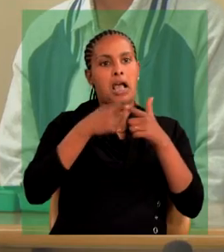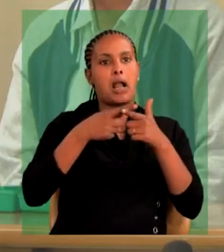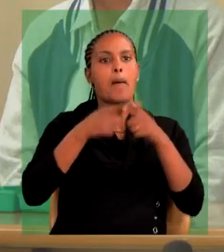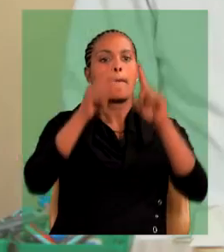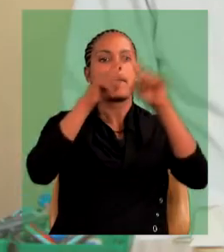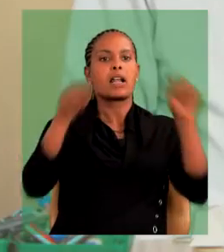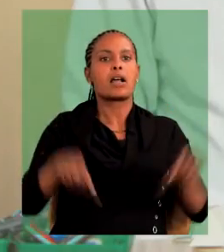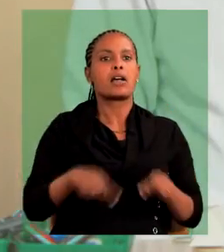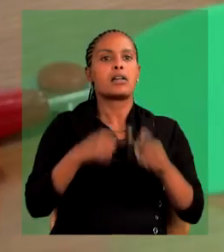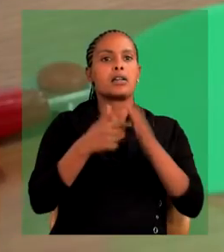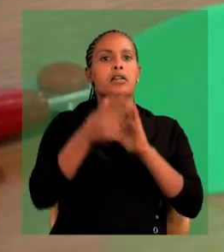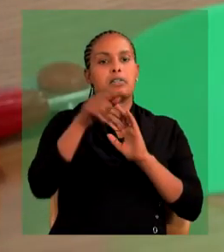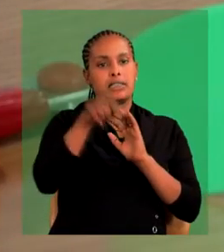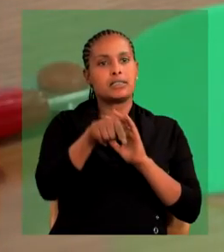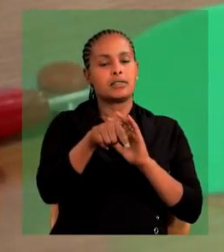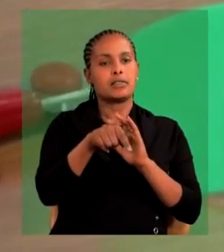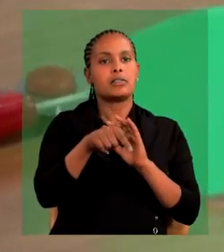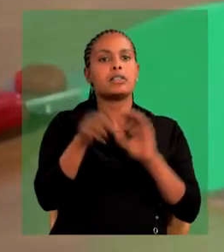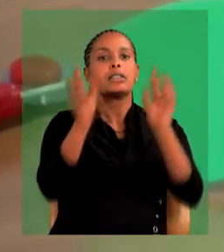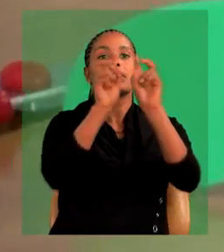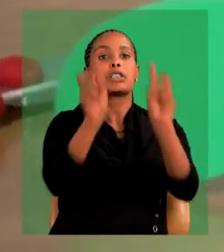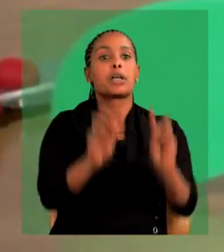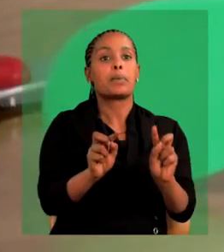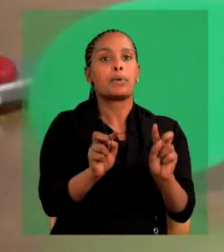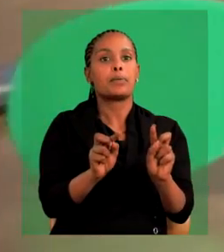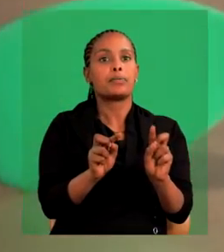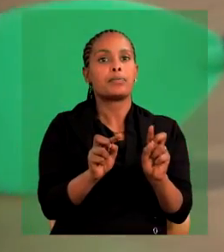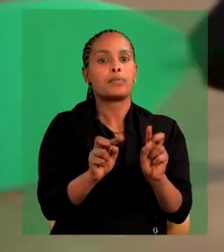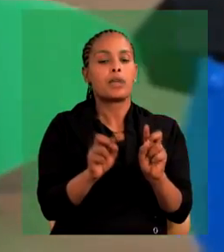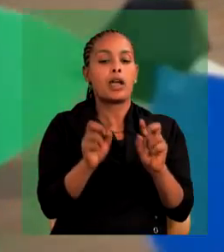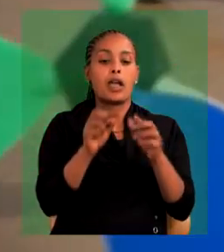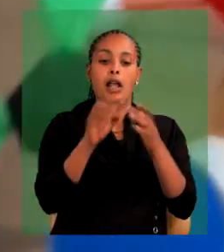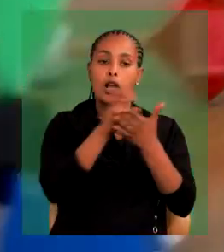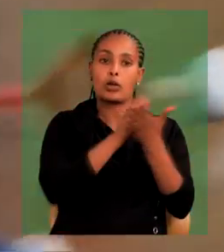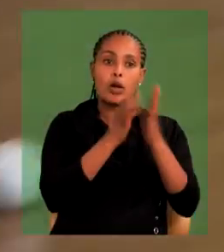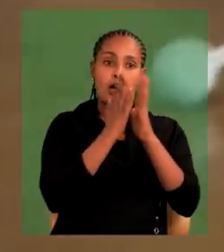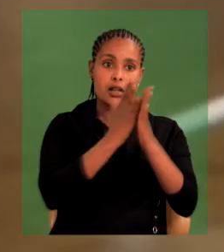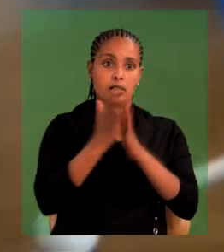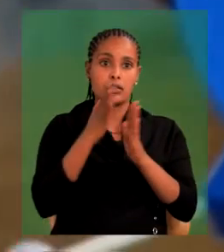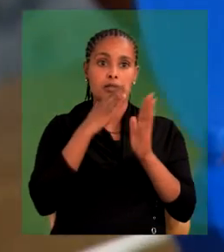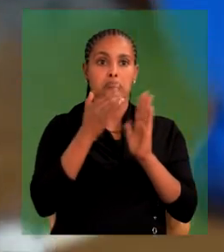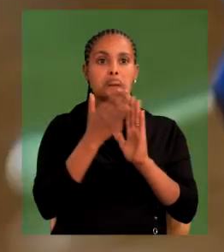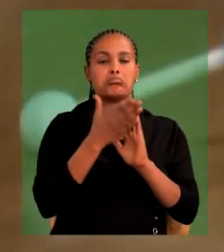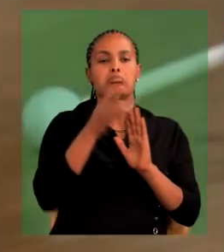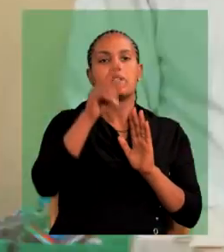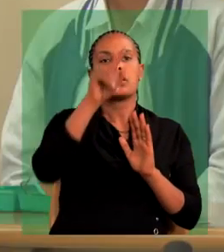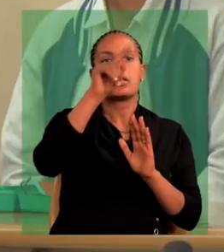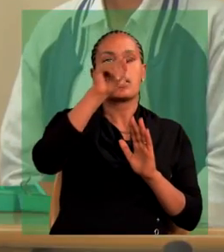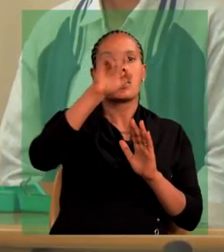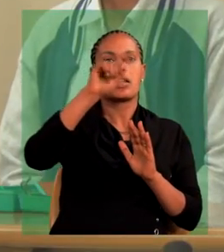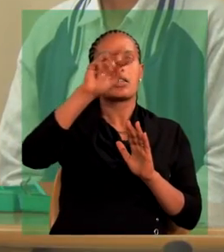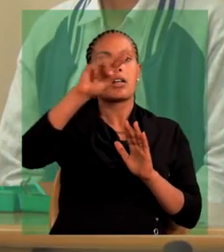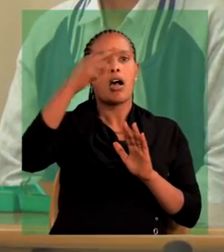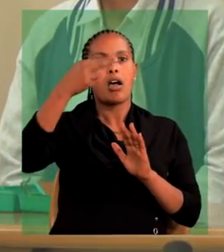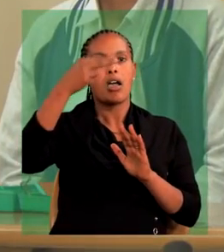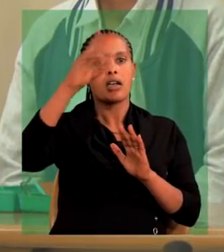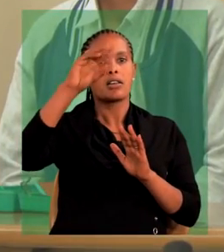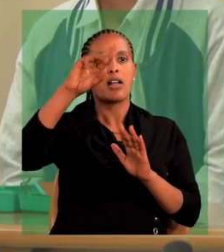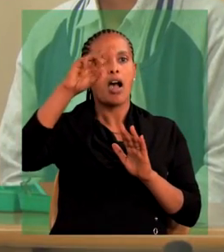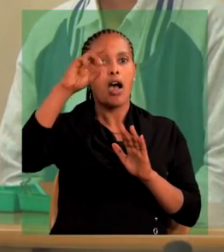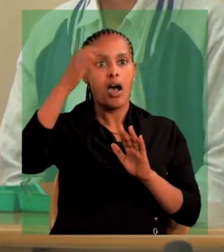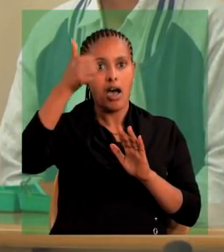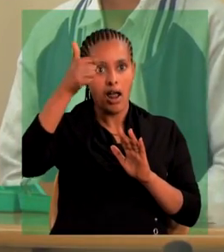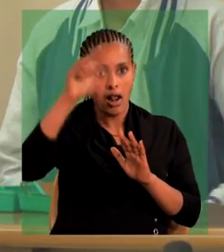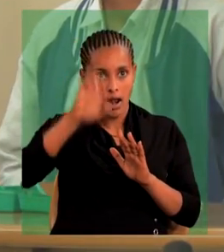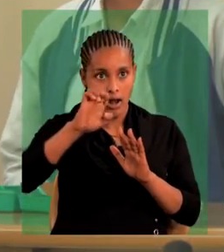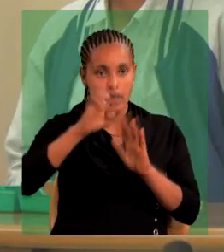Triangular pyramid. This is tetrahedron. But the shape, the electron arrangement is tetrahedron. Okay.